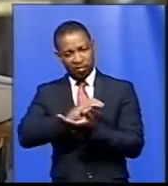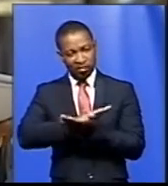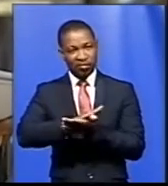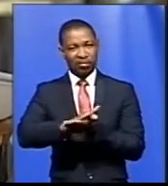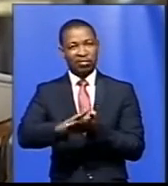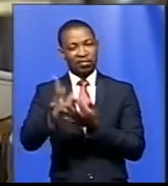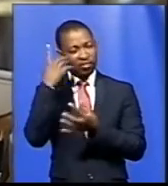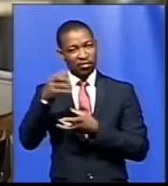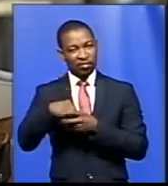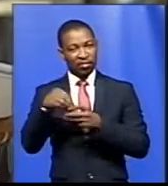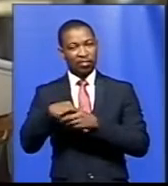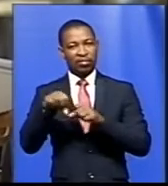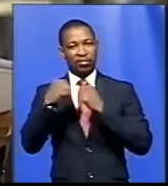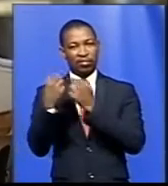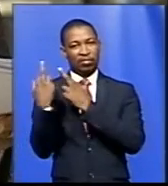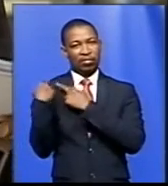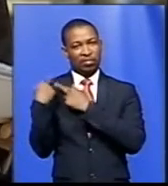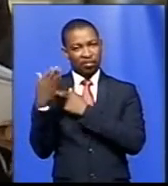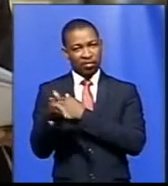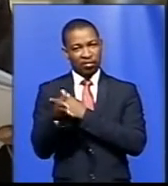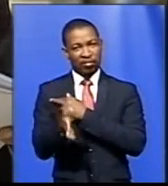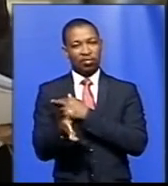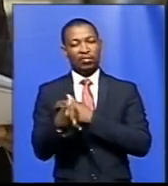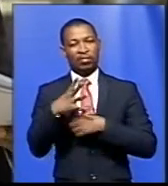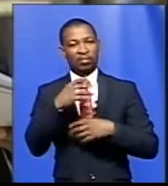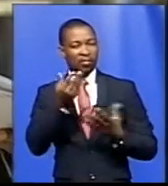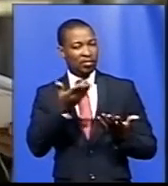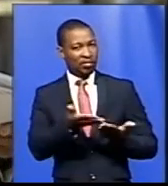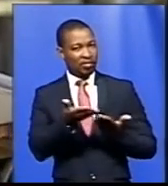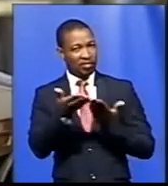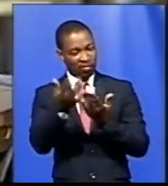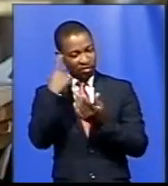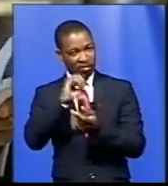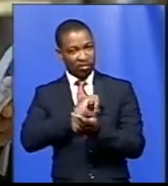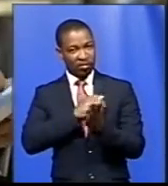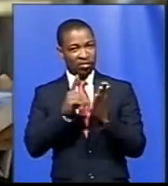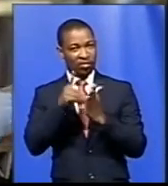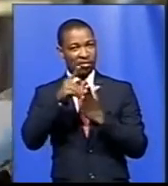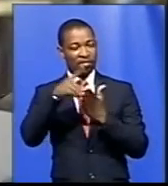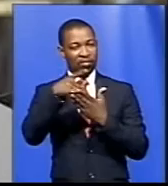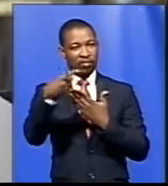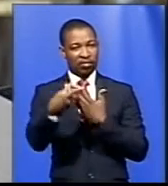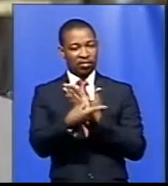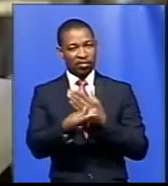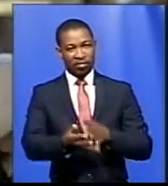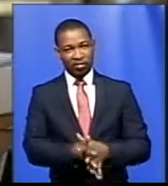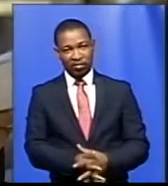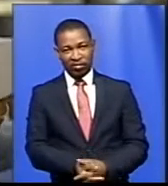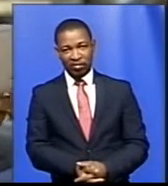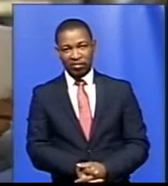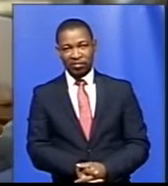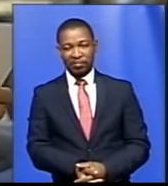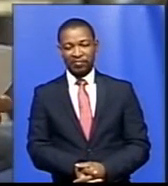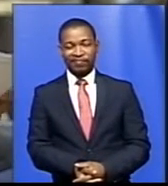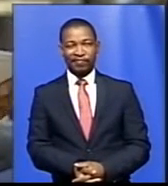as part of their social responsibility in the delivery of our development programs and projects.